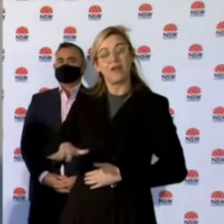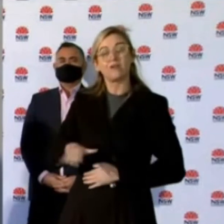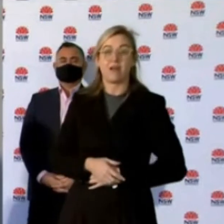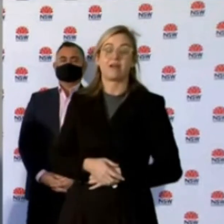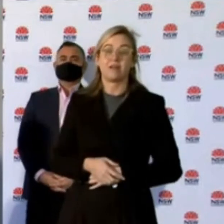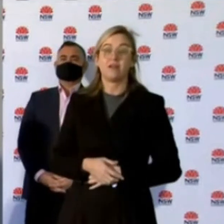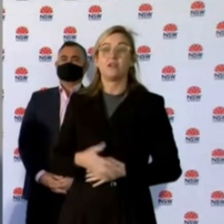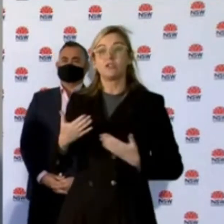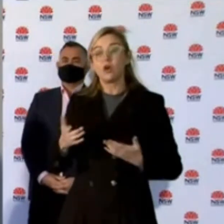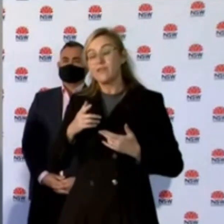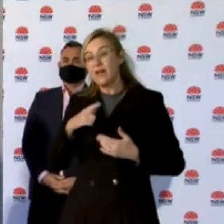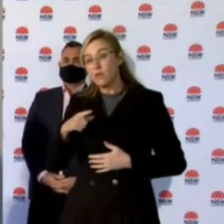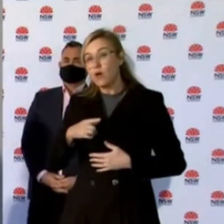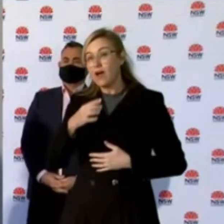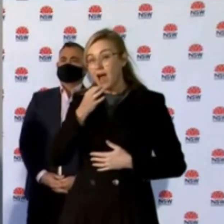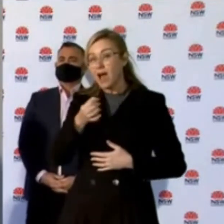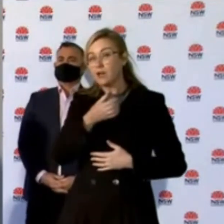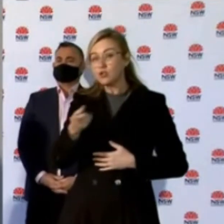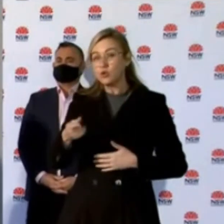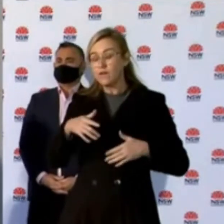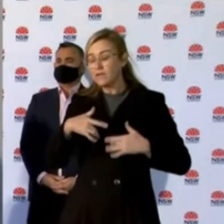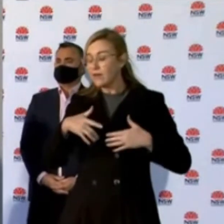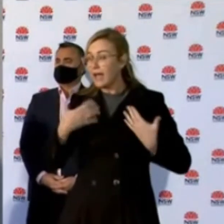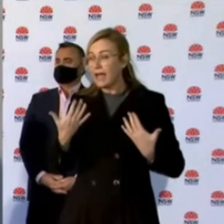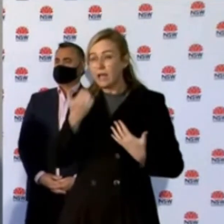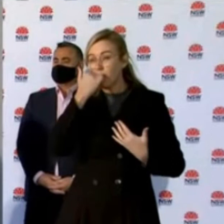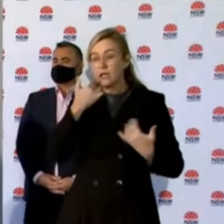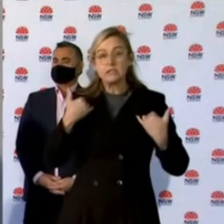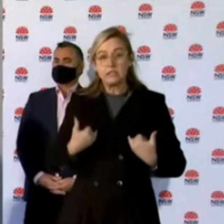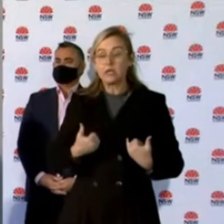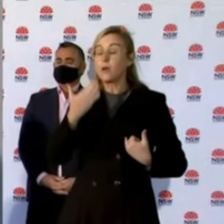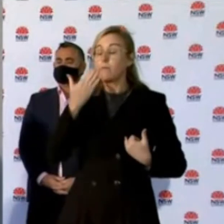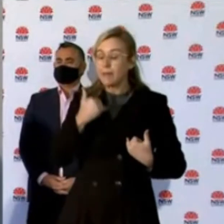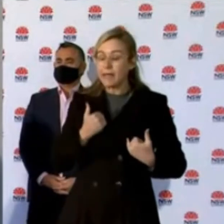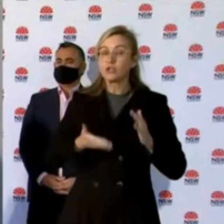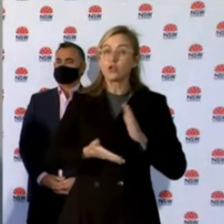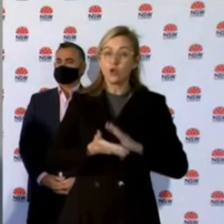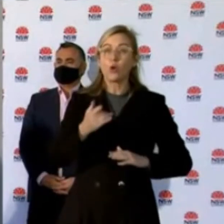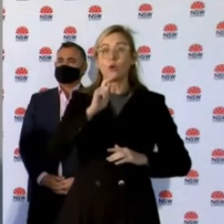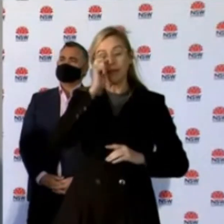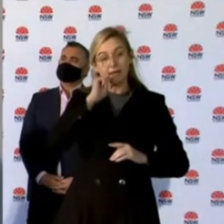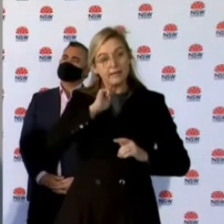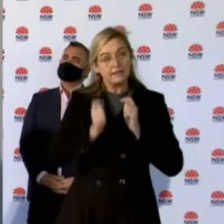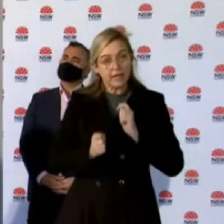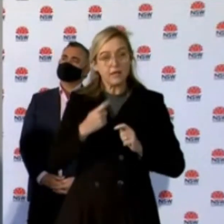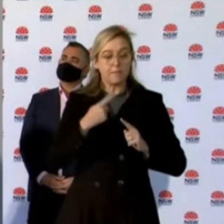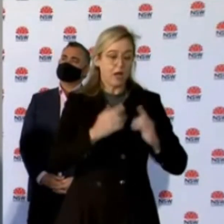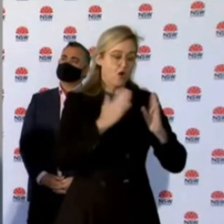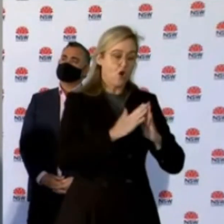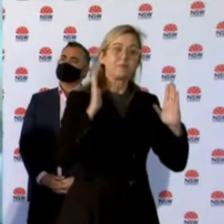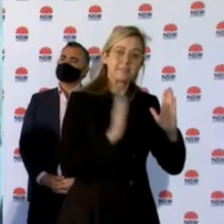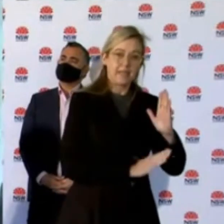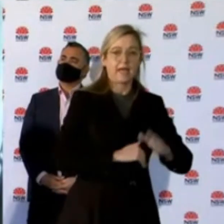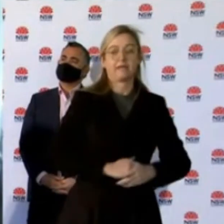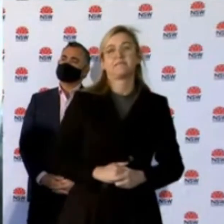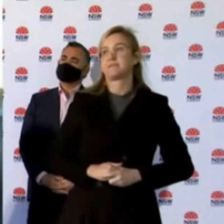that if you have a symptom, you should just get you tested and go home until you get the health advice. Premier, you can see that this is really an extensive